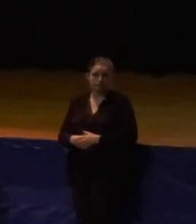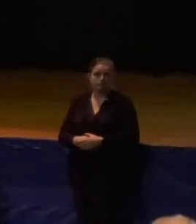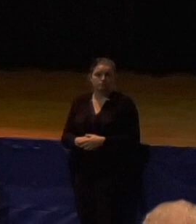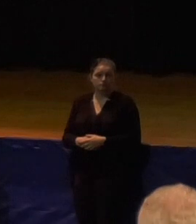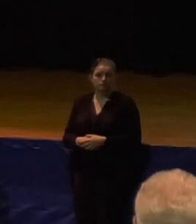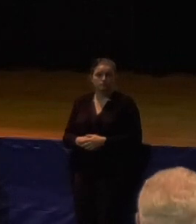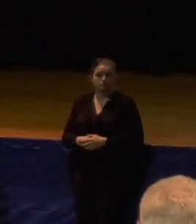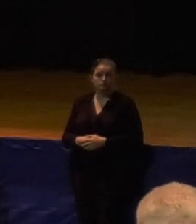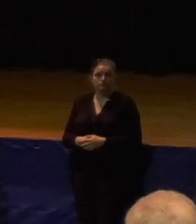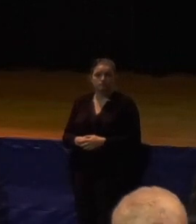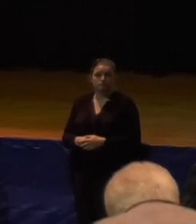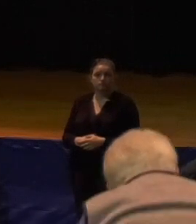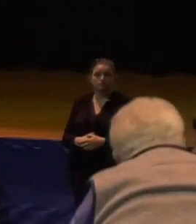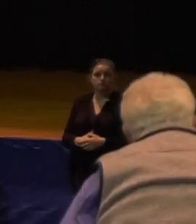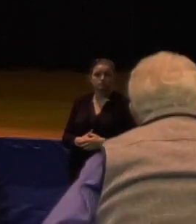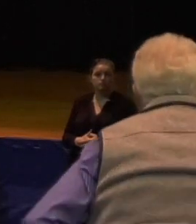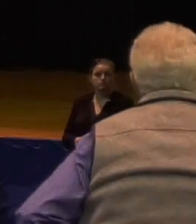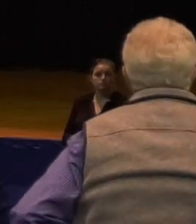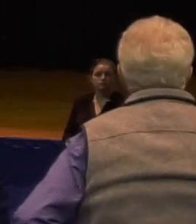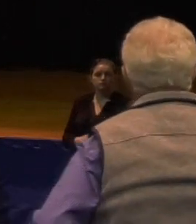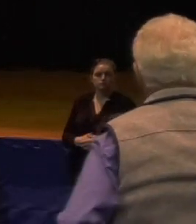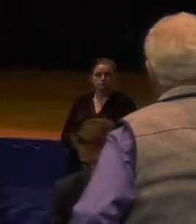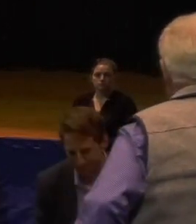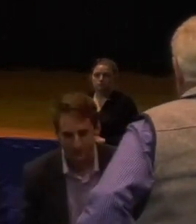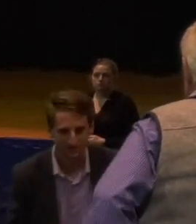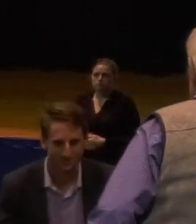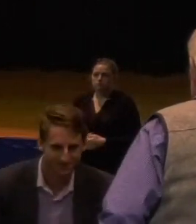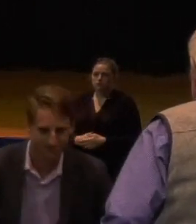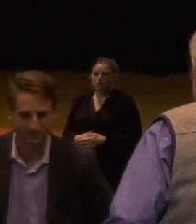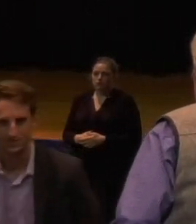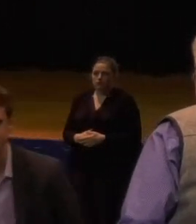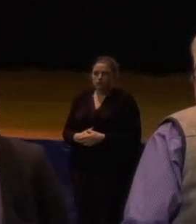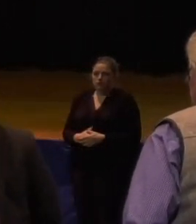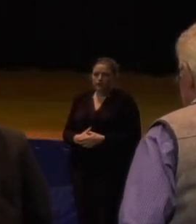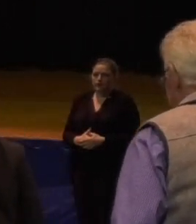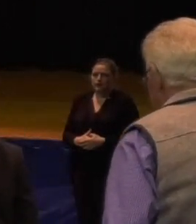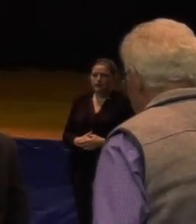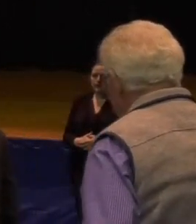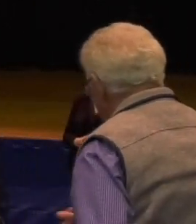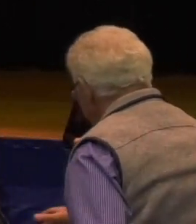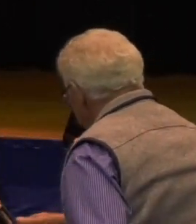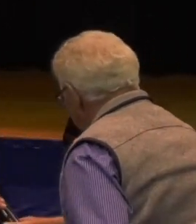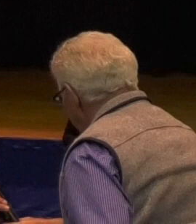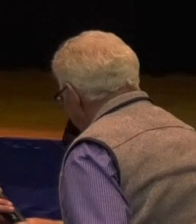On the left or on the right? Right up here on the left, yeah. Thanks.